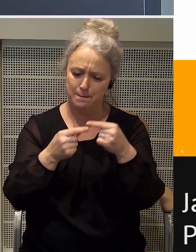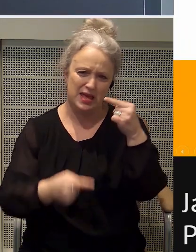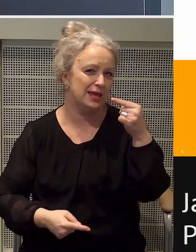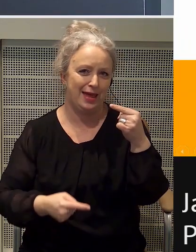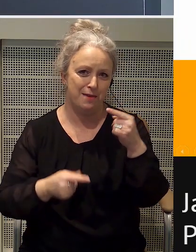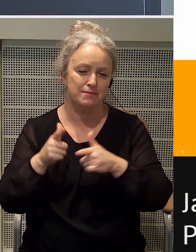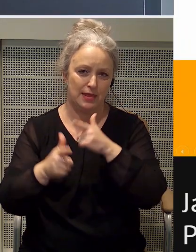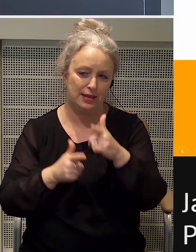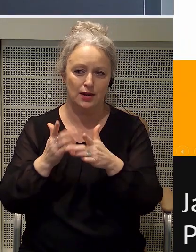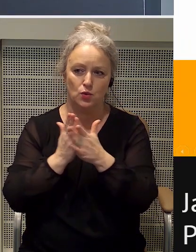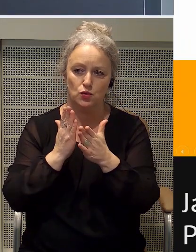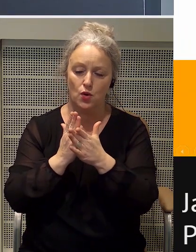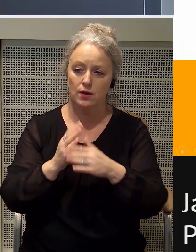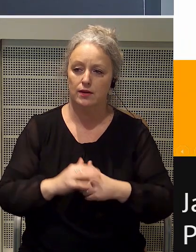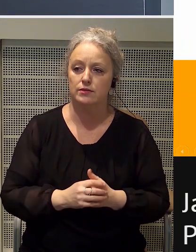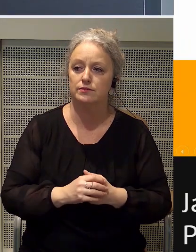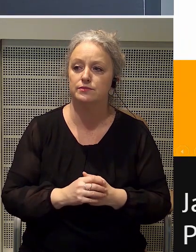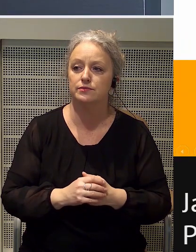letter from Kaia.